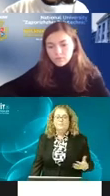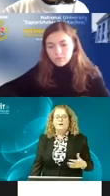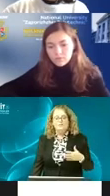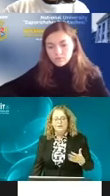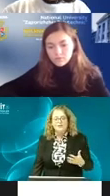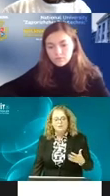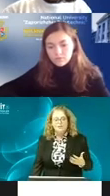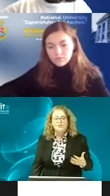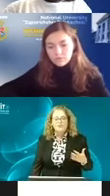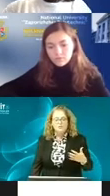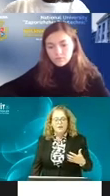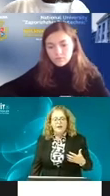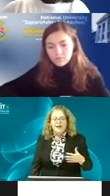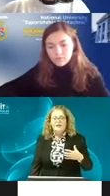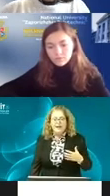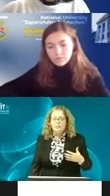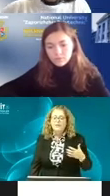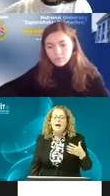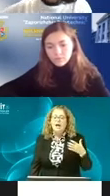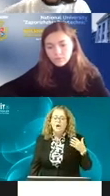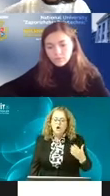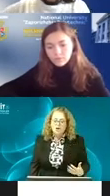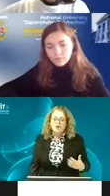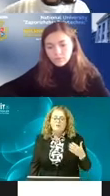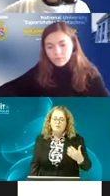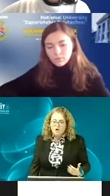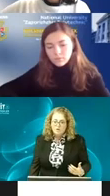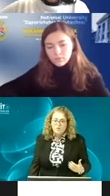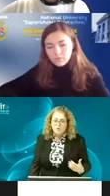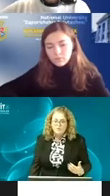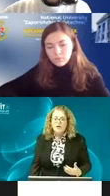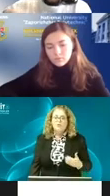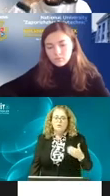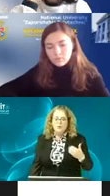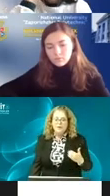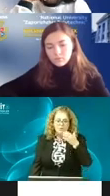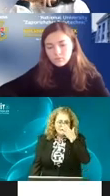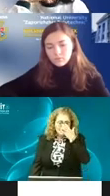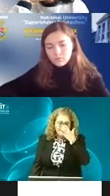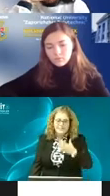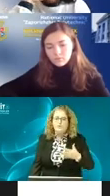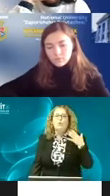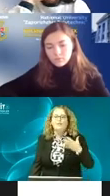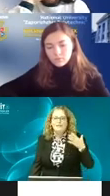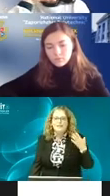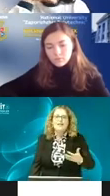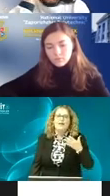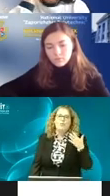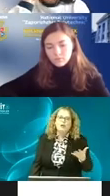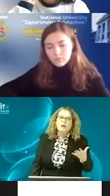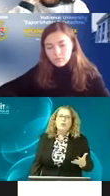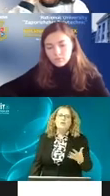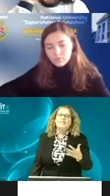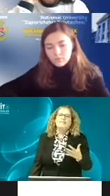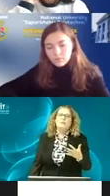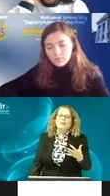that, but really we tried to do that. And then we did a lot of focus groups with pregnant women to understand what is it that they